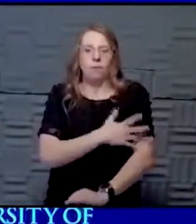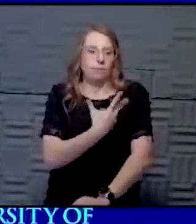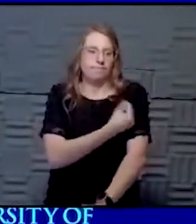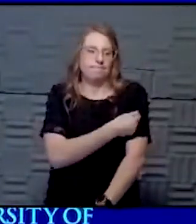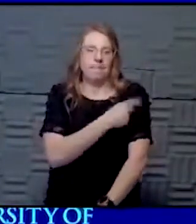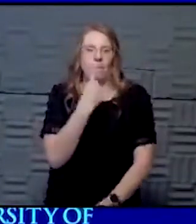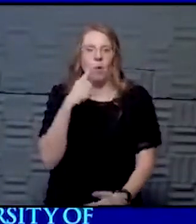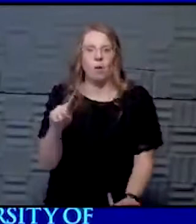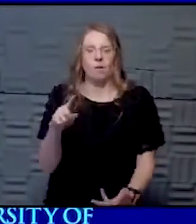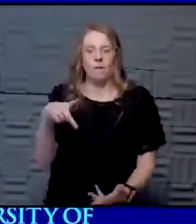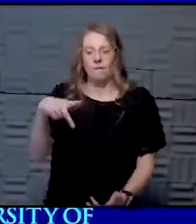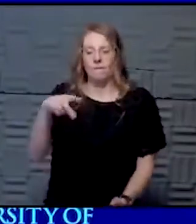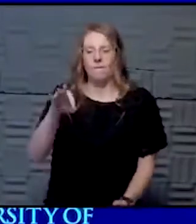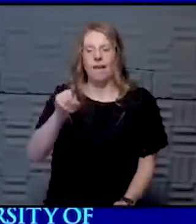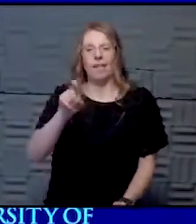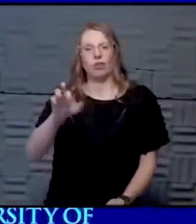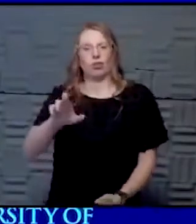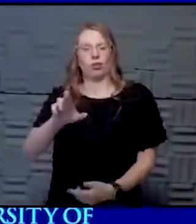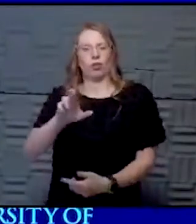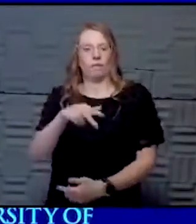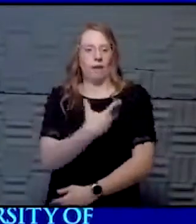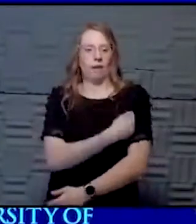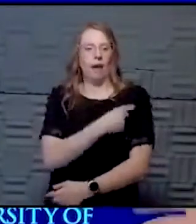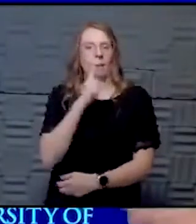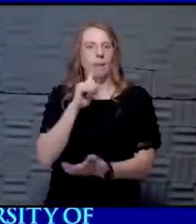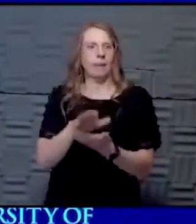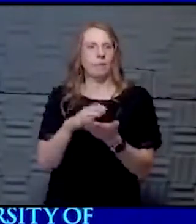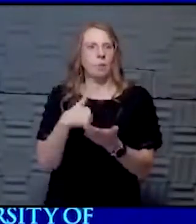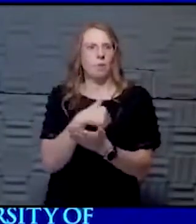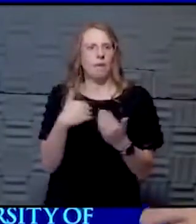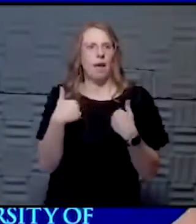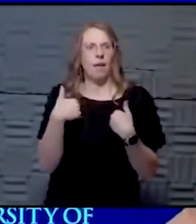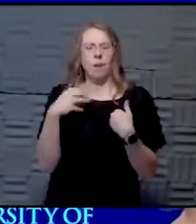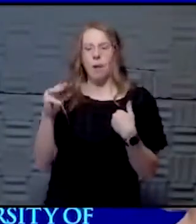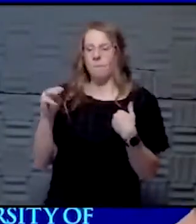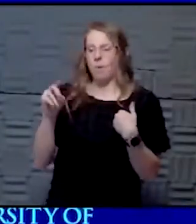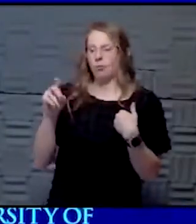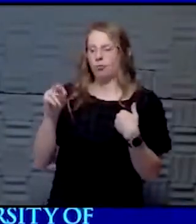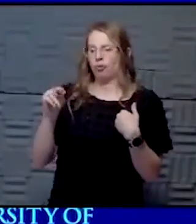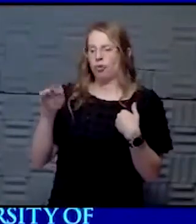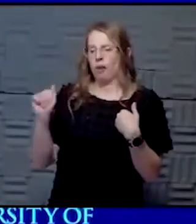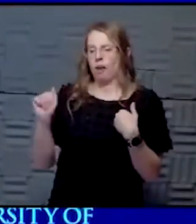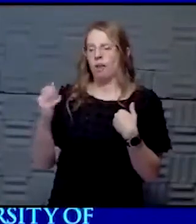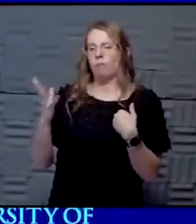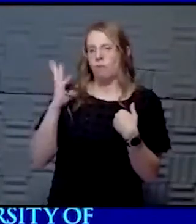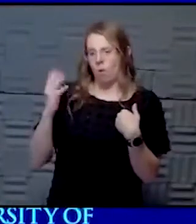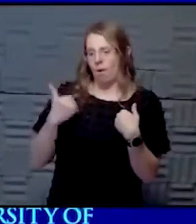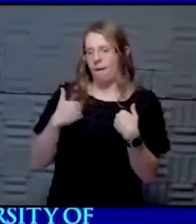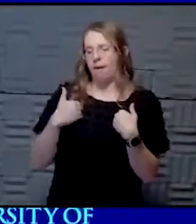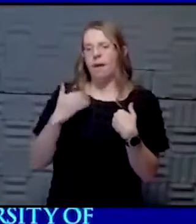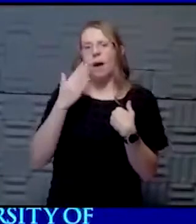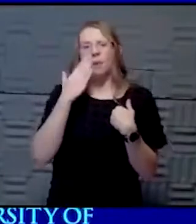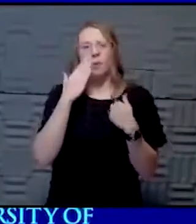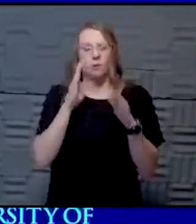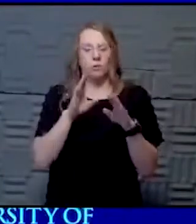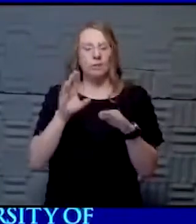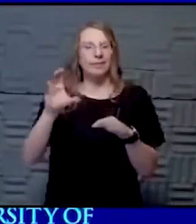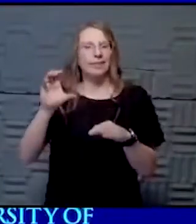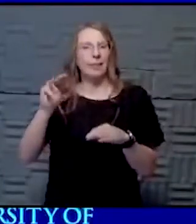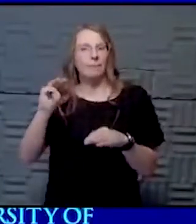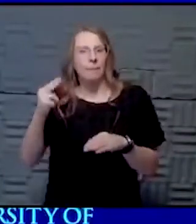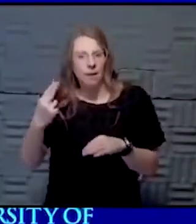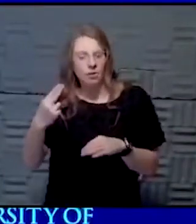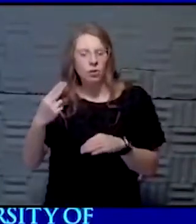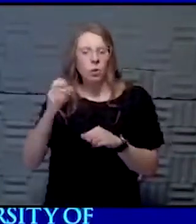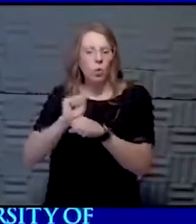you have to use Pfizer vaccine, and so I believe that we have Pfizer. We've had a lot more Moderna historically. I know Children's has really worked hard at making sure they have a lot of